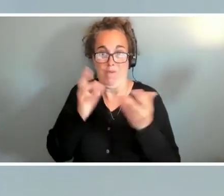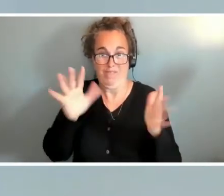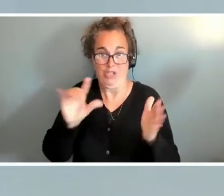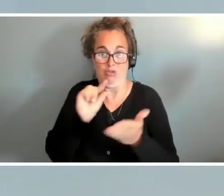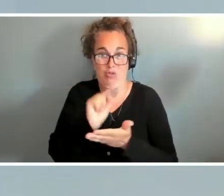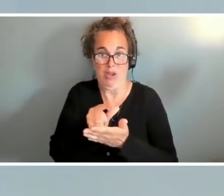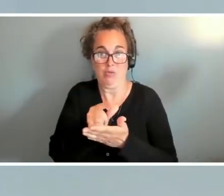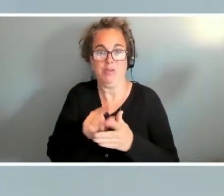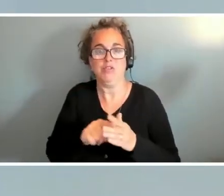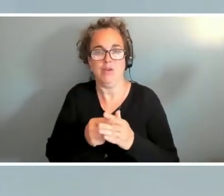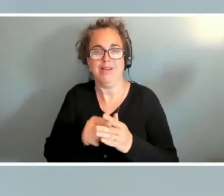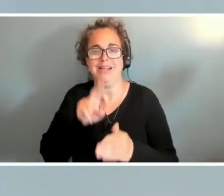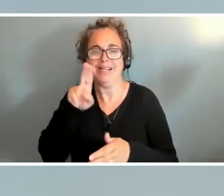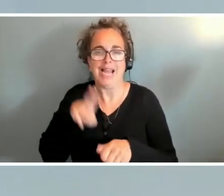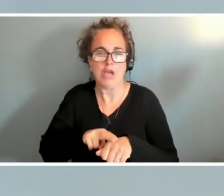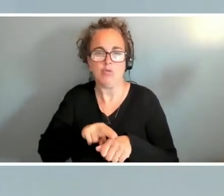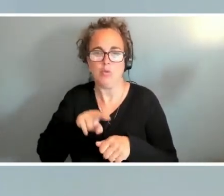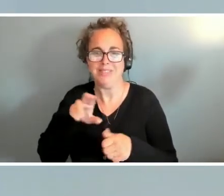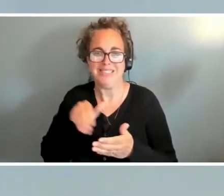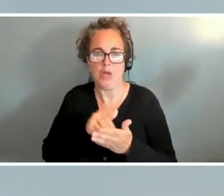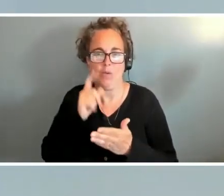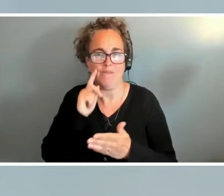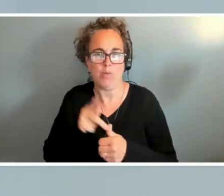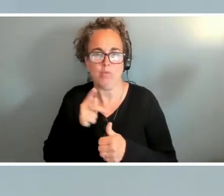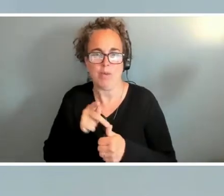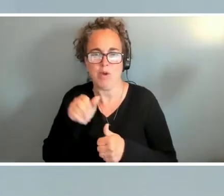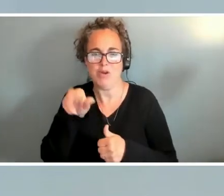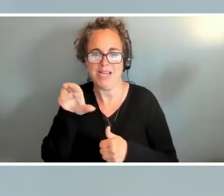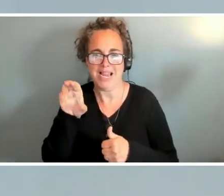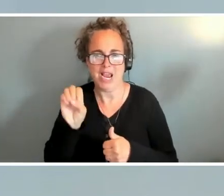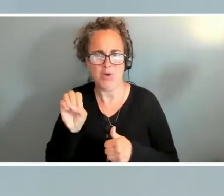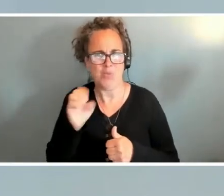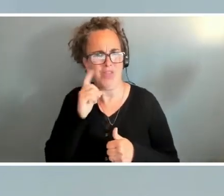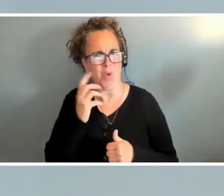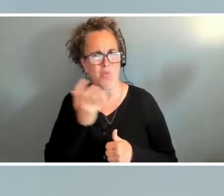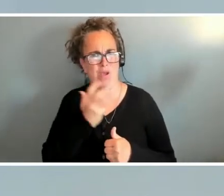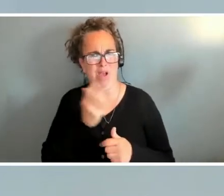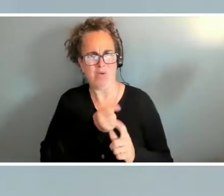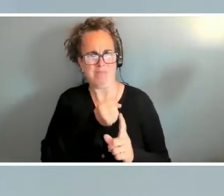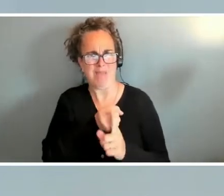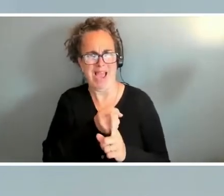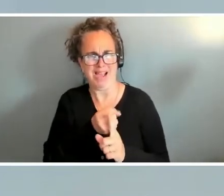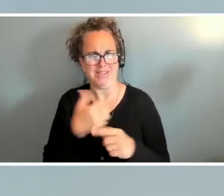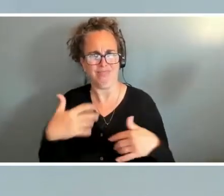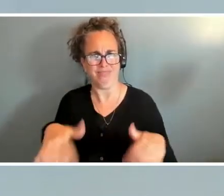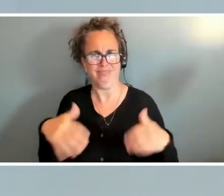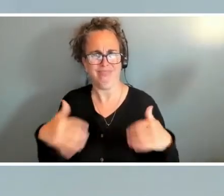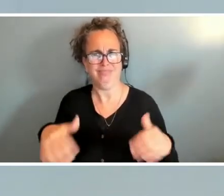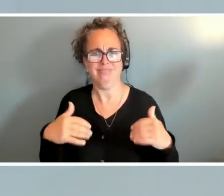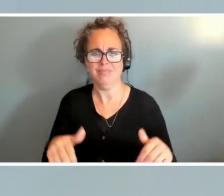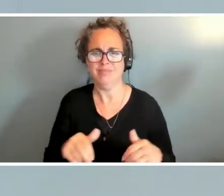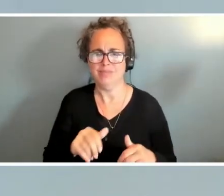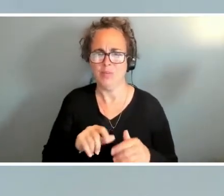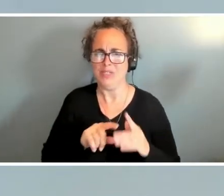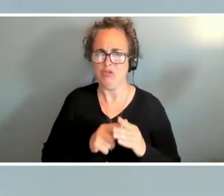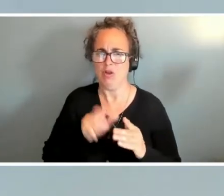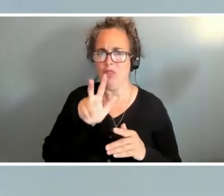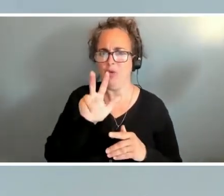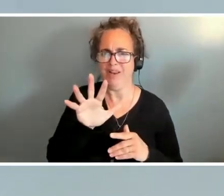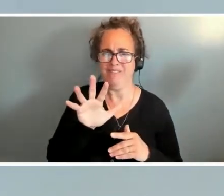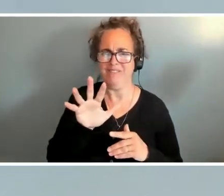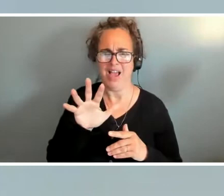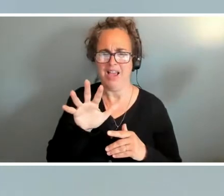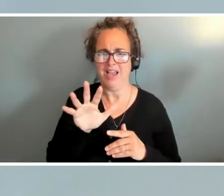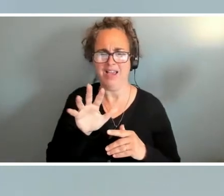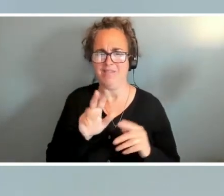Center for Primary Care, we said, you know, this is really nationally impactful. We started with 35, 36 teachers of family medicine in the whole